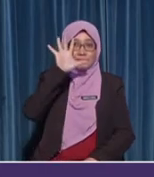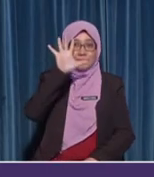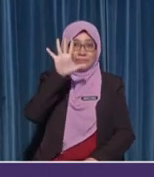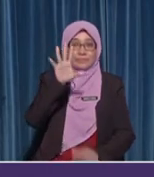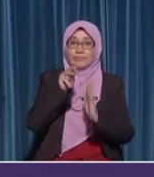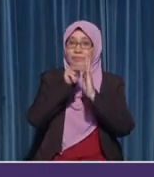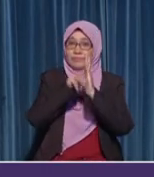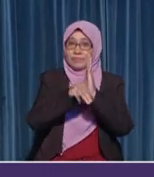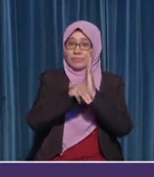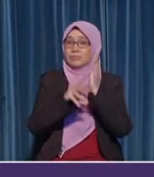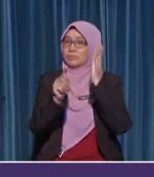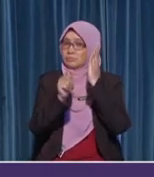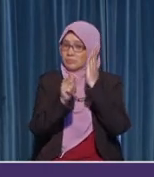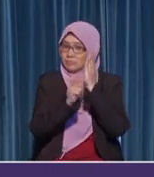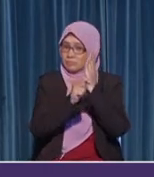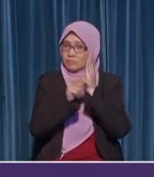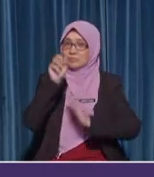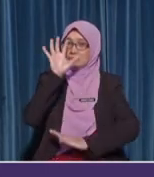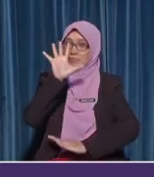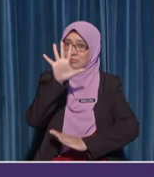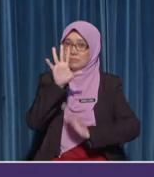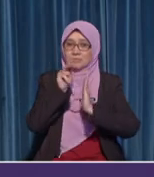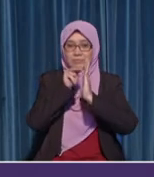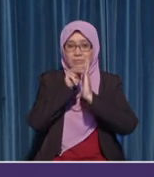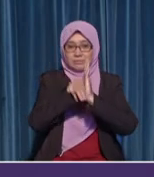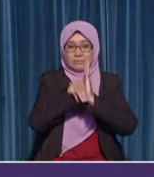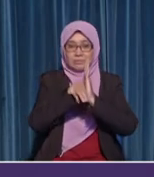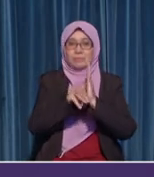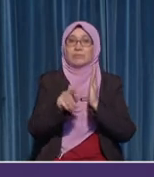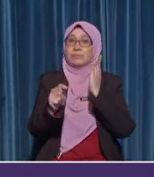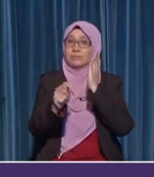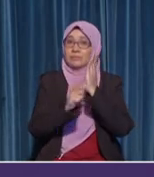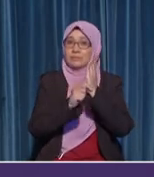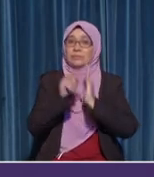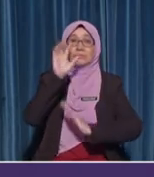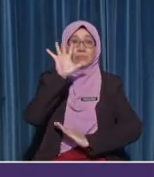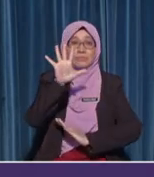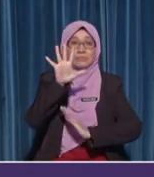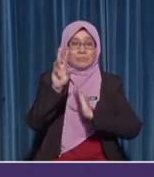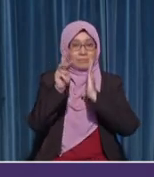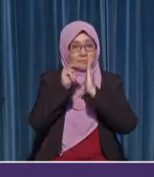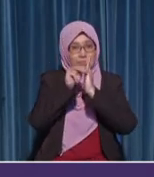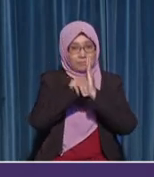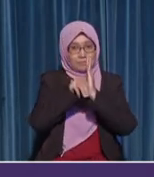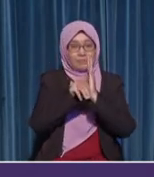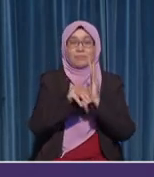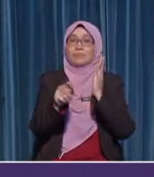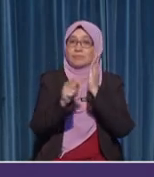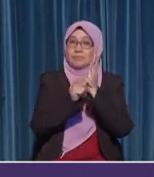5 minutes plus 5 minutes plus 5 minutes plus